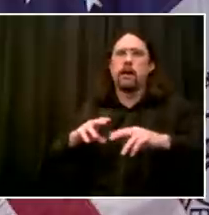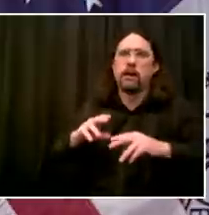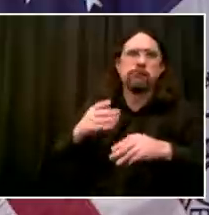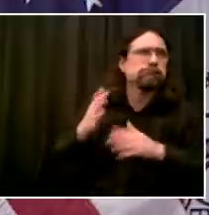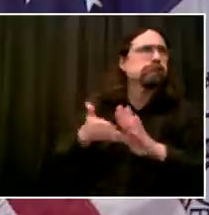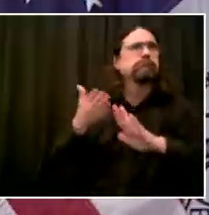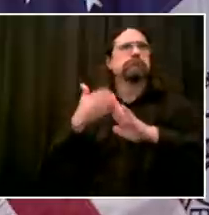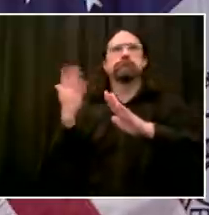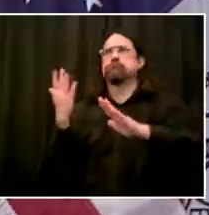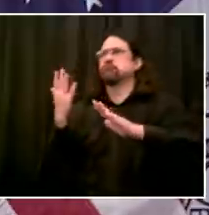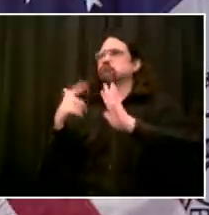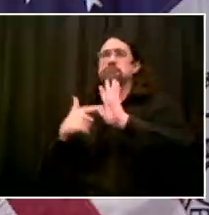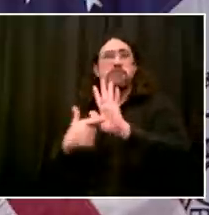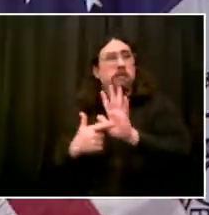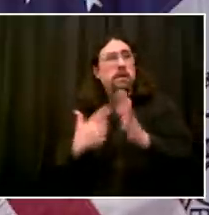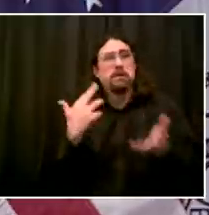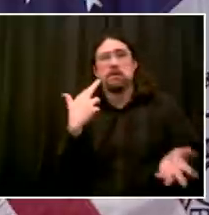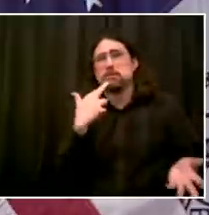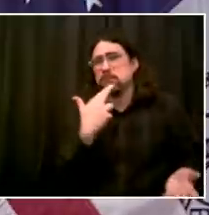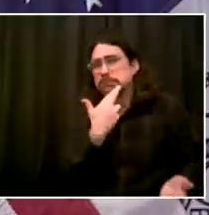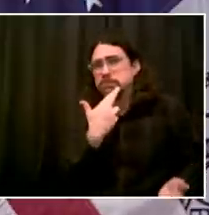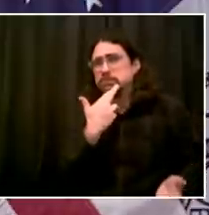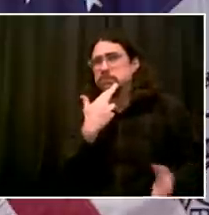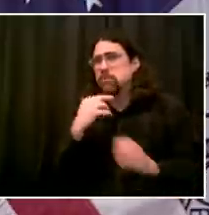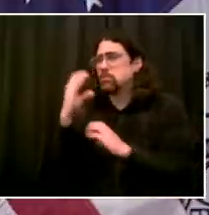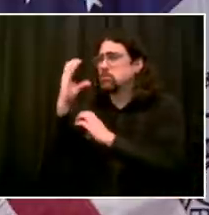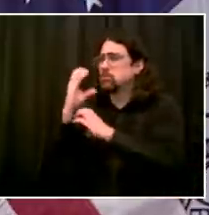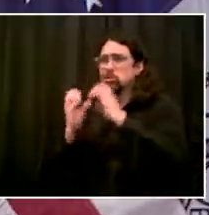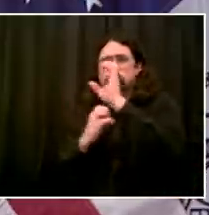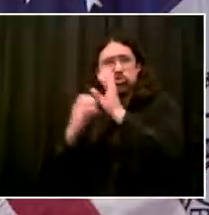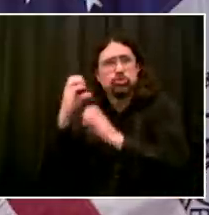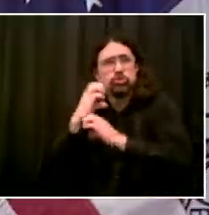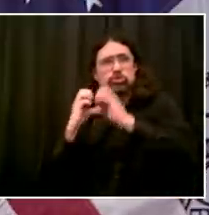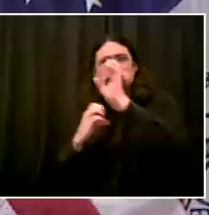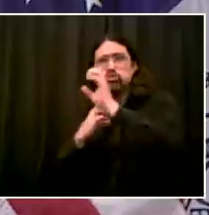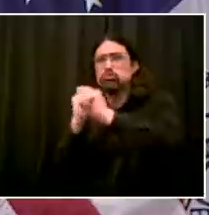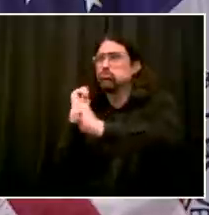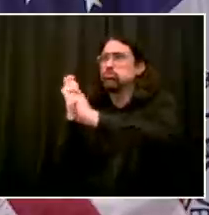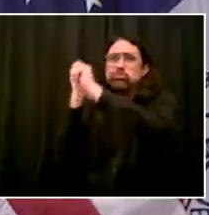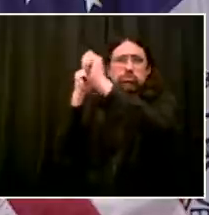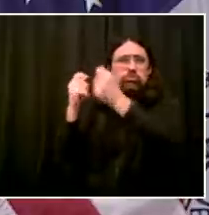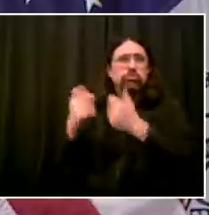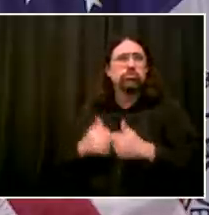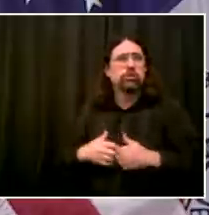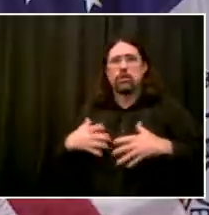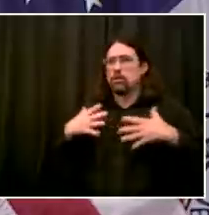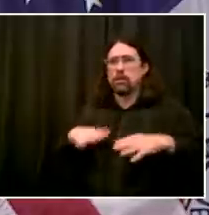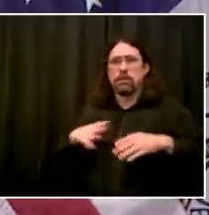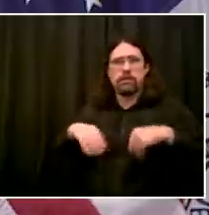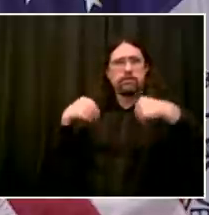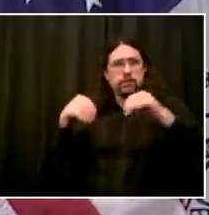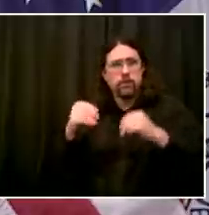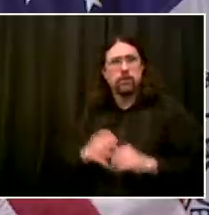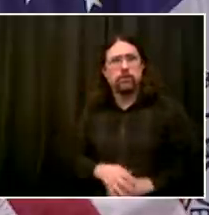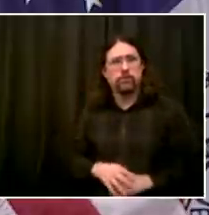retail? How is the, you know, when is the point at which New York can begin to